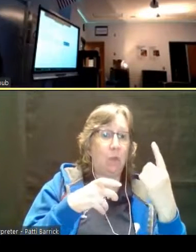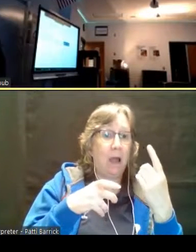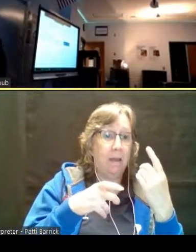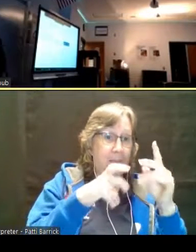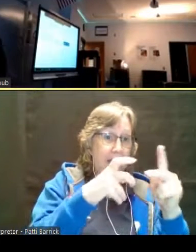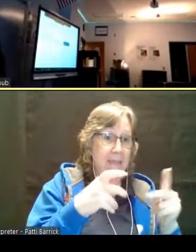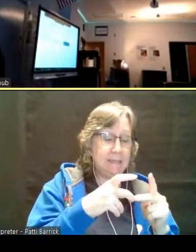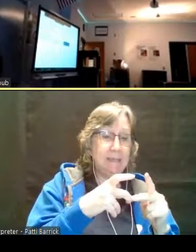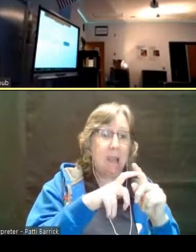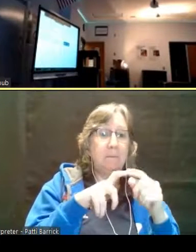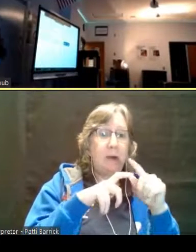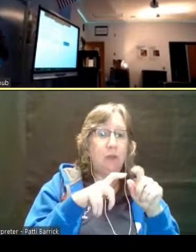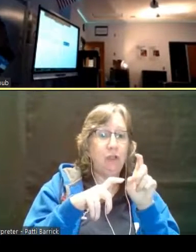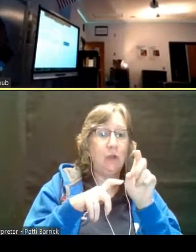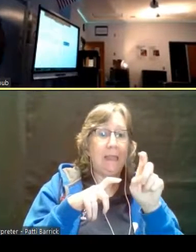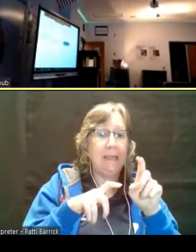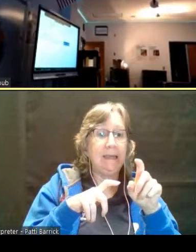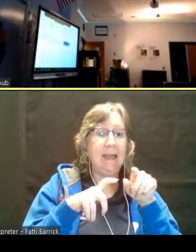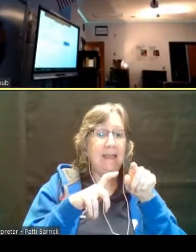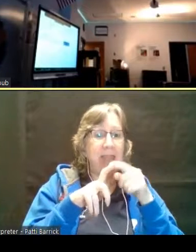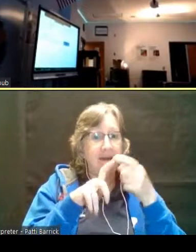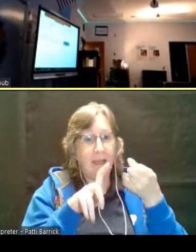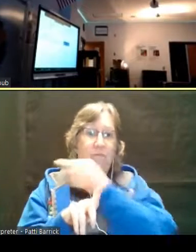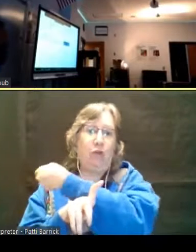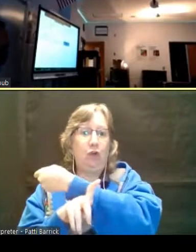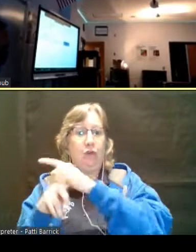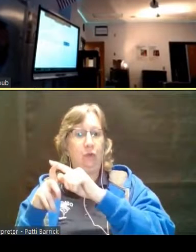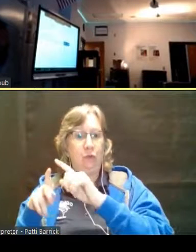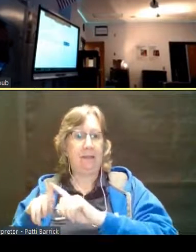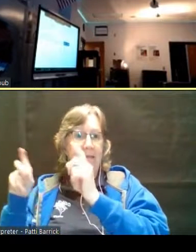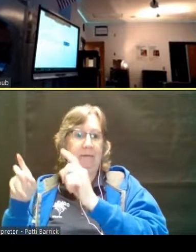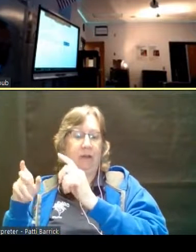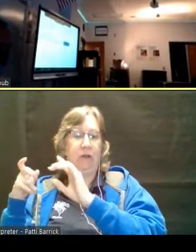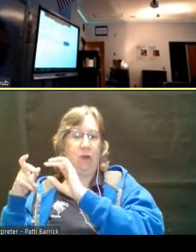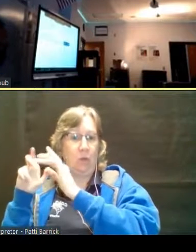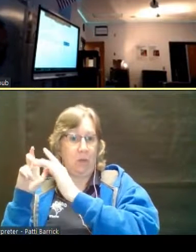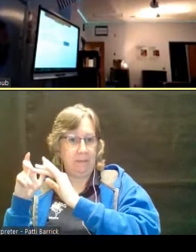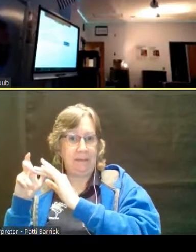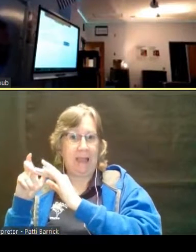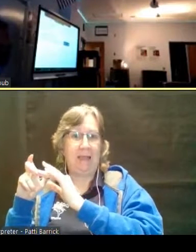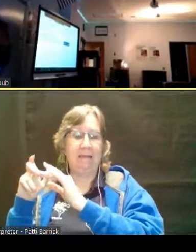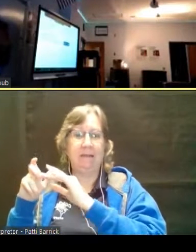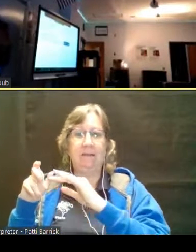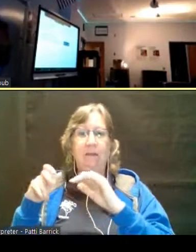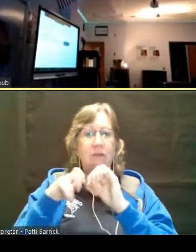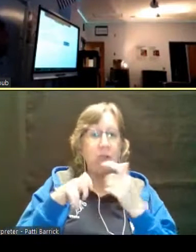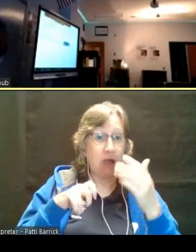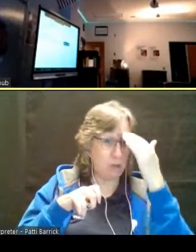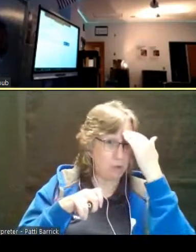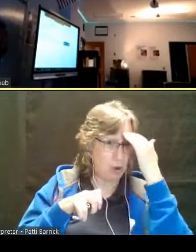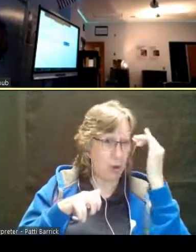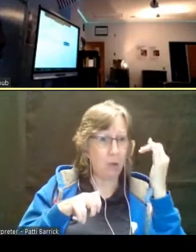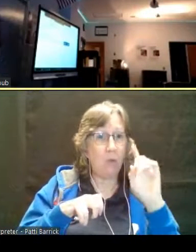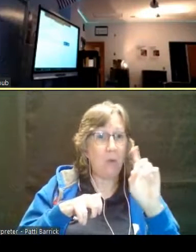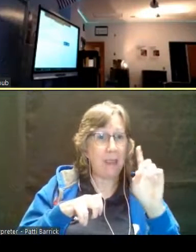and we will show you guys that example and how do you guys do one. So the way to know that is if you put your hands over the mouse, and we will